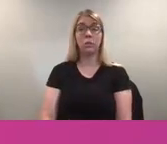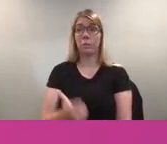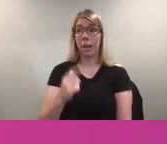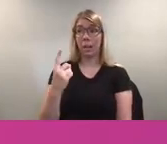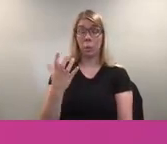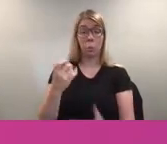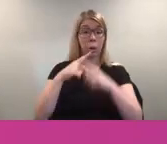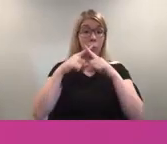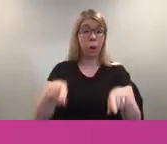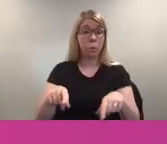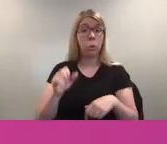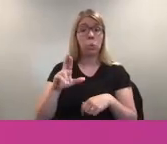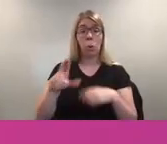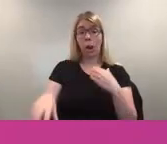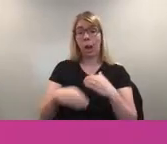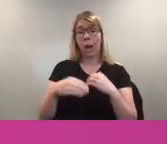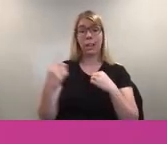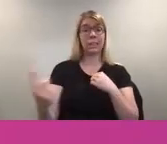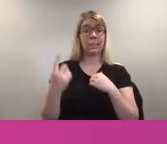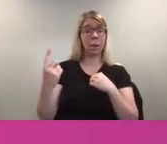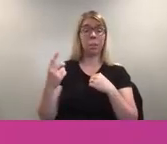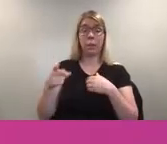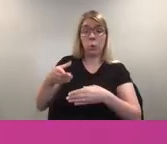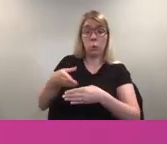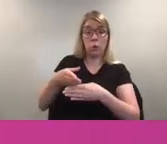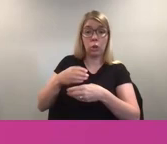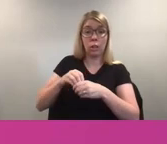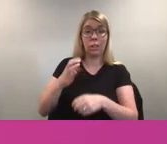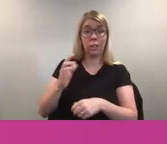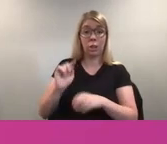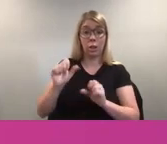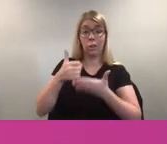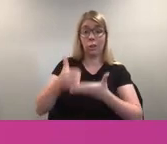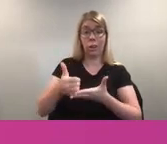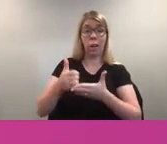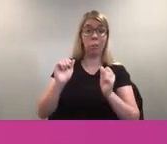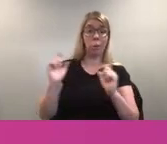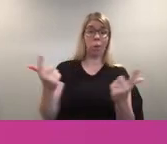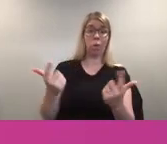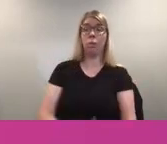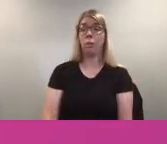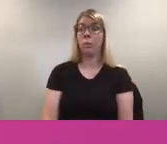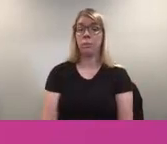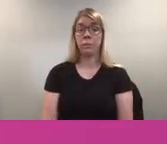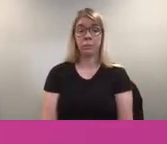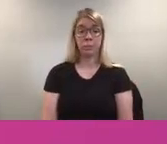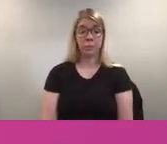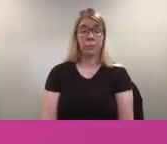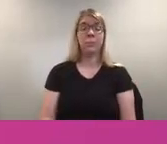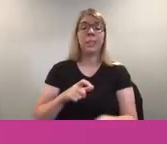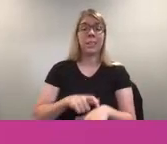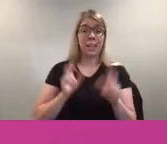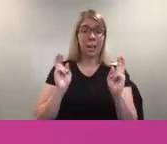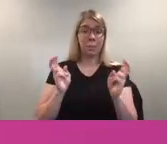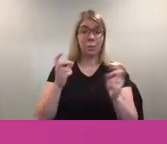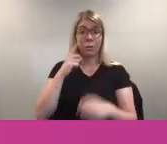either unmute or put something that you shared in the chat that might be helpful to the rest of us? Time issues for faculty, have